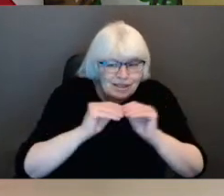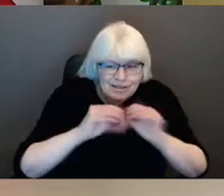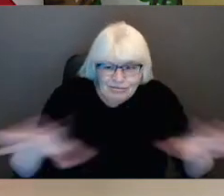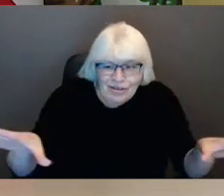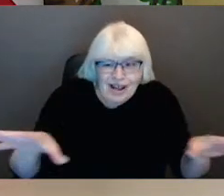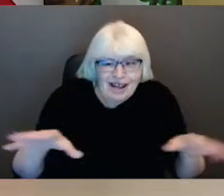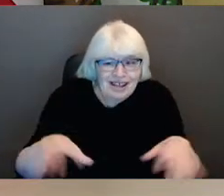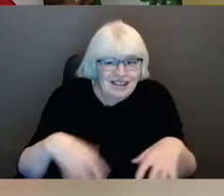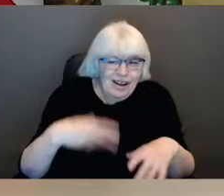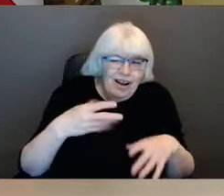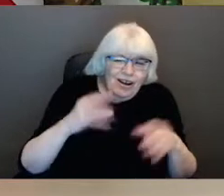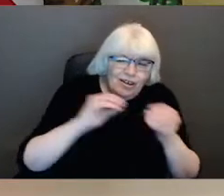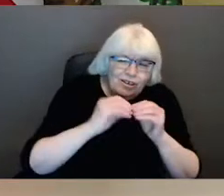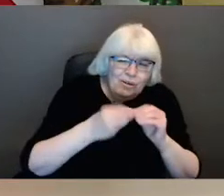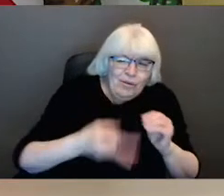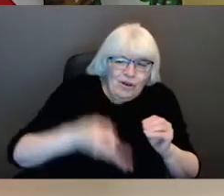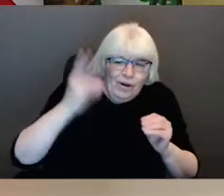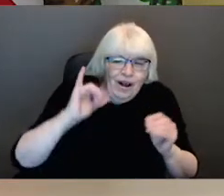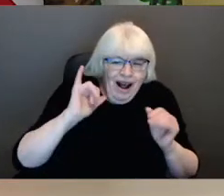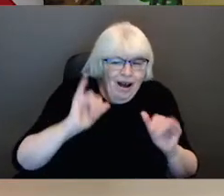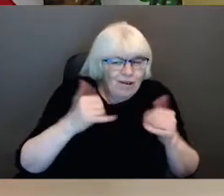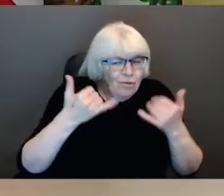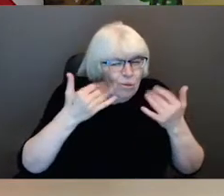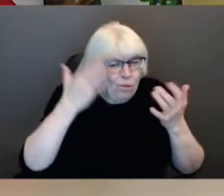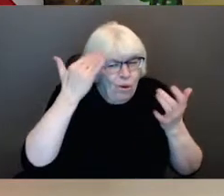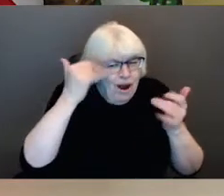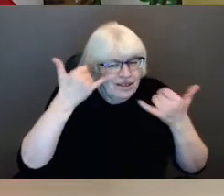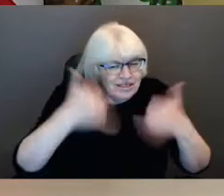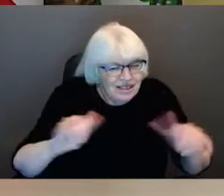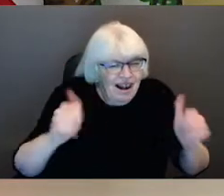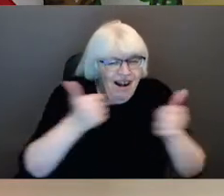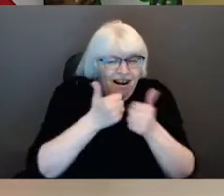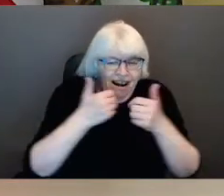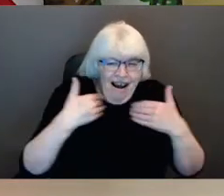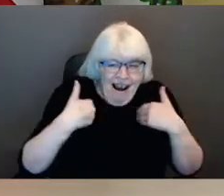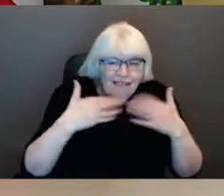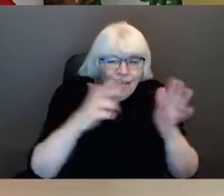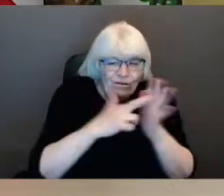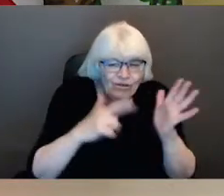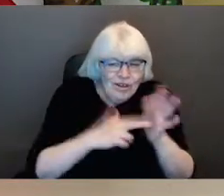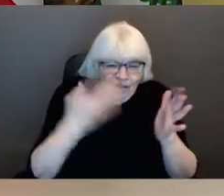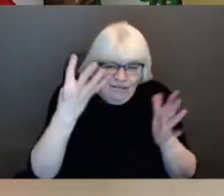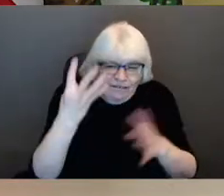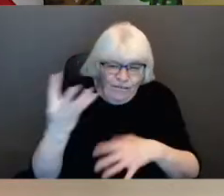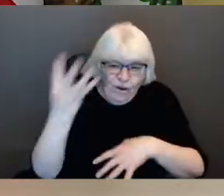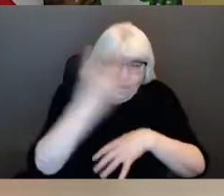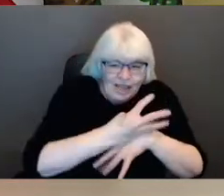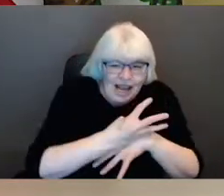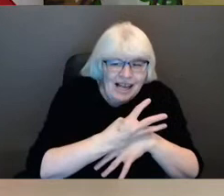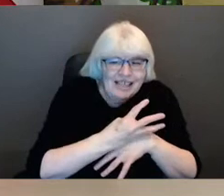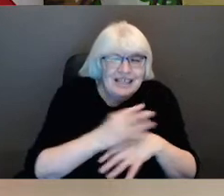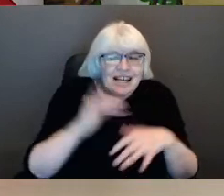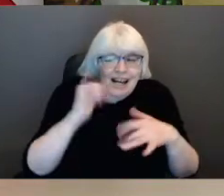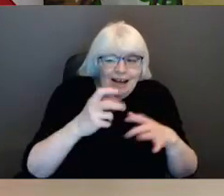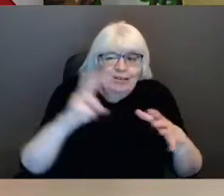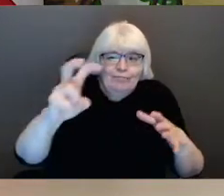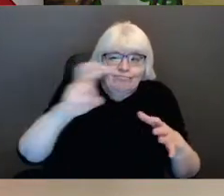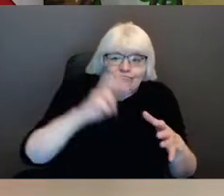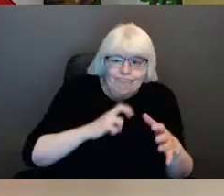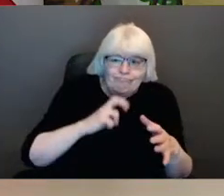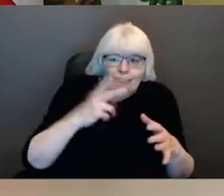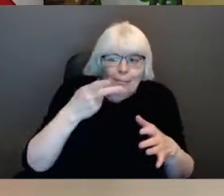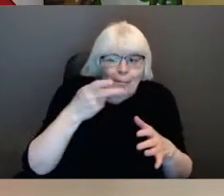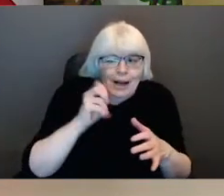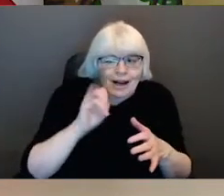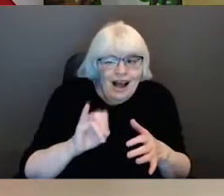that restriction in place that you have to isolate for 4 days if you come to PEI? So, I mean, and I think Newfoundland has had that same isolation and still has it